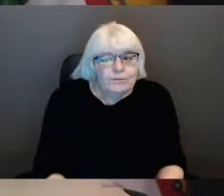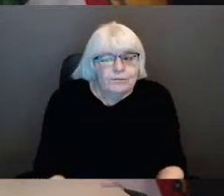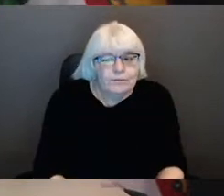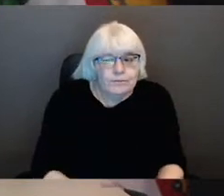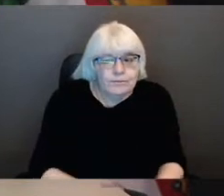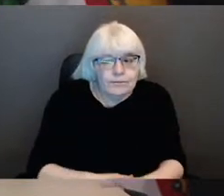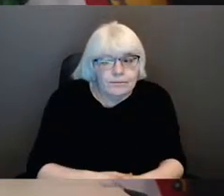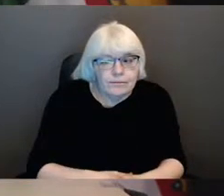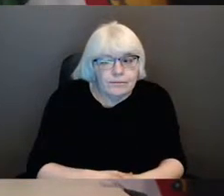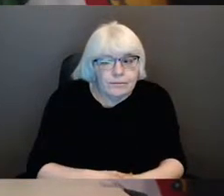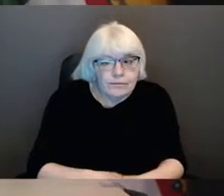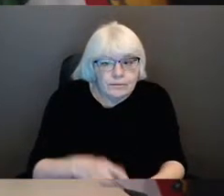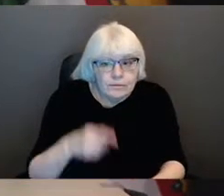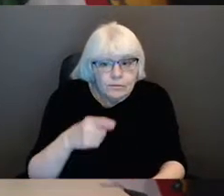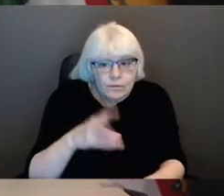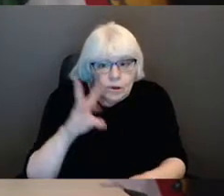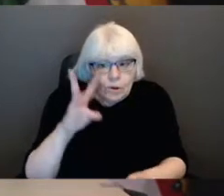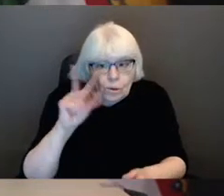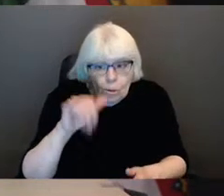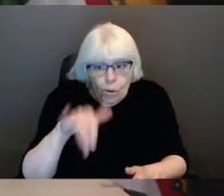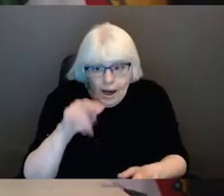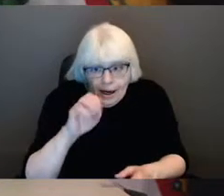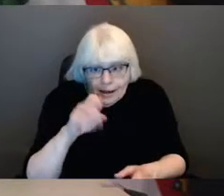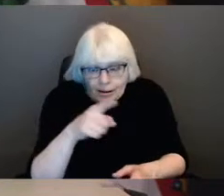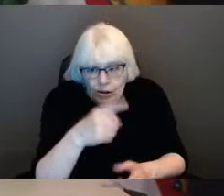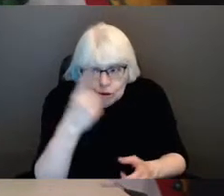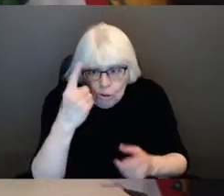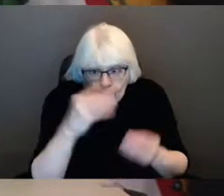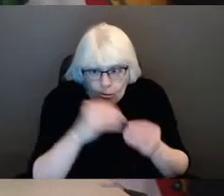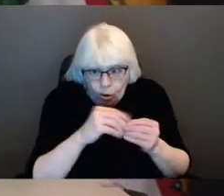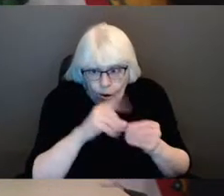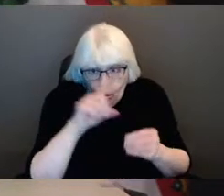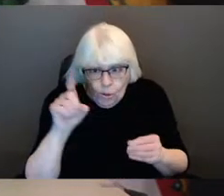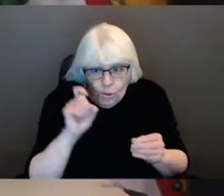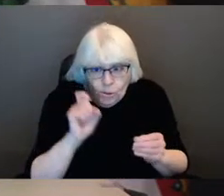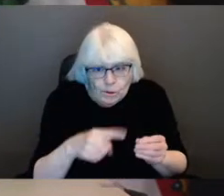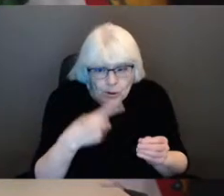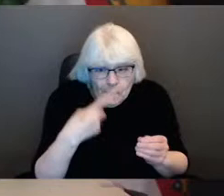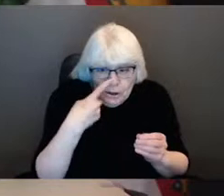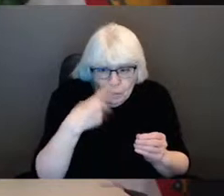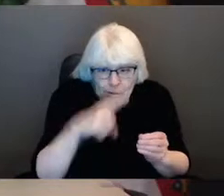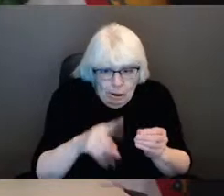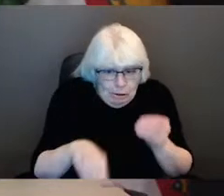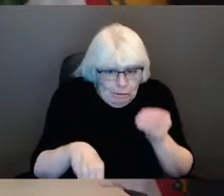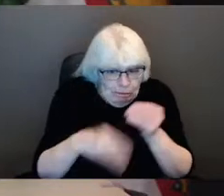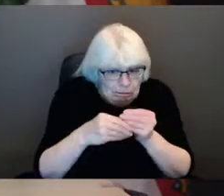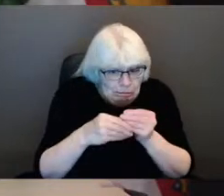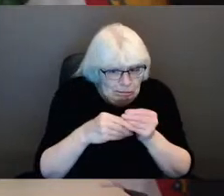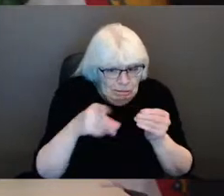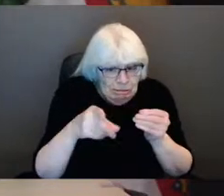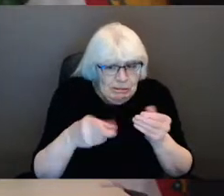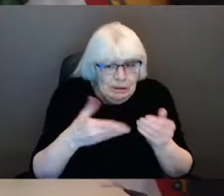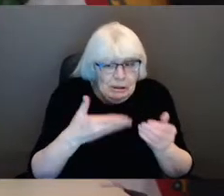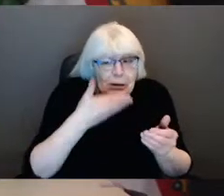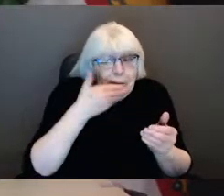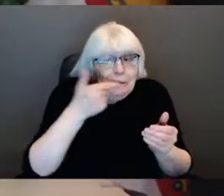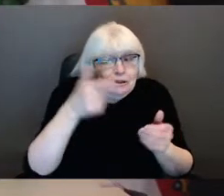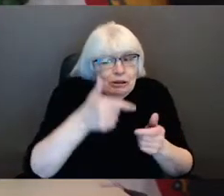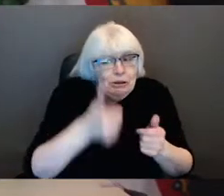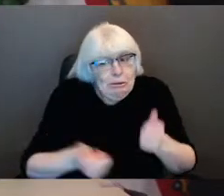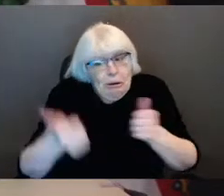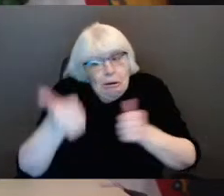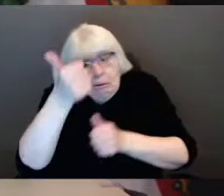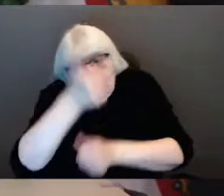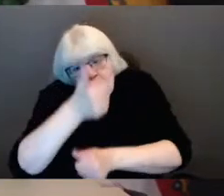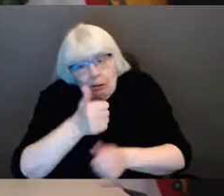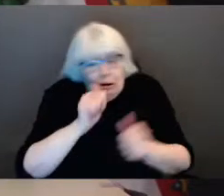might have another question. If I could squeeze in, probably best to you, Premier, but if Dr. Morrison would like to weed in as well. We saw wall-to-wall